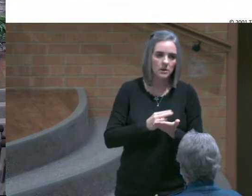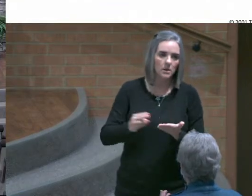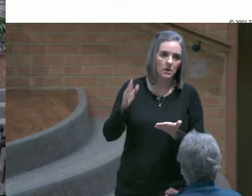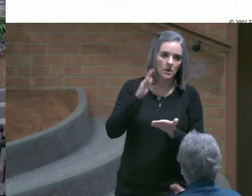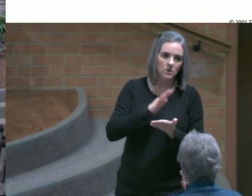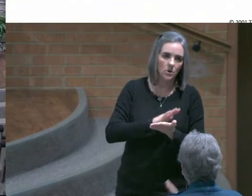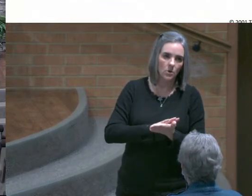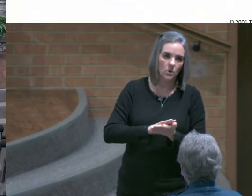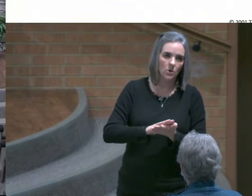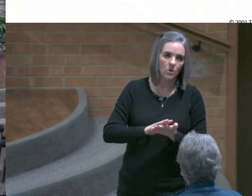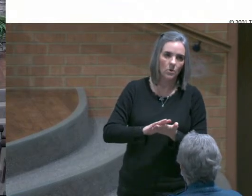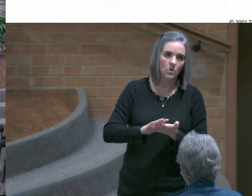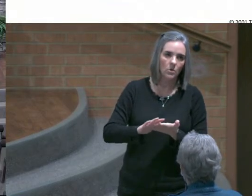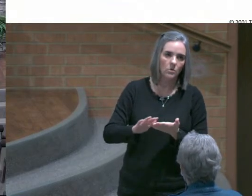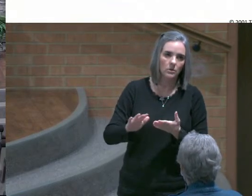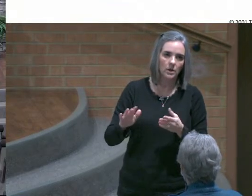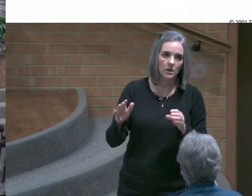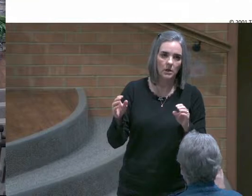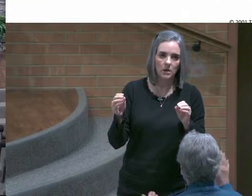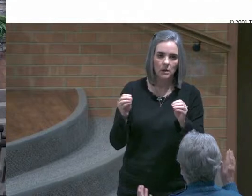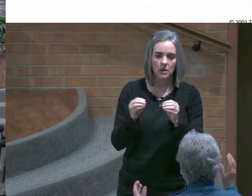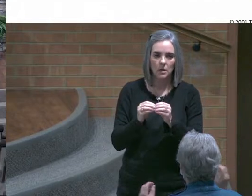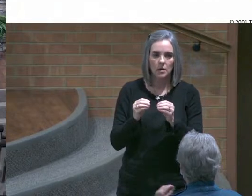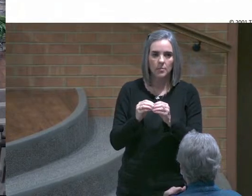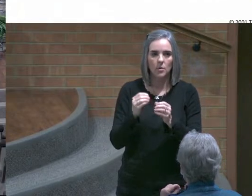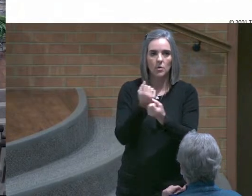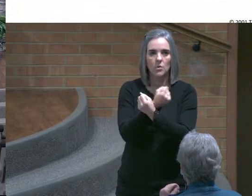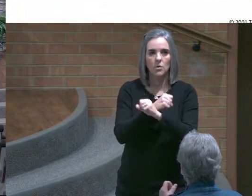more blessed and holy,